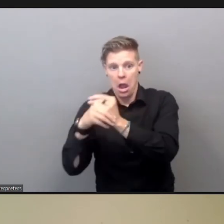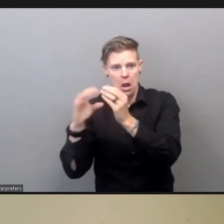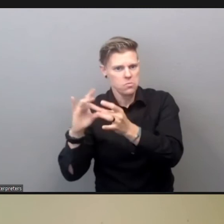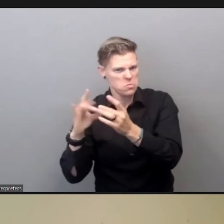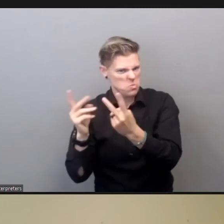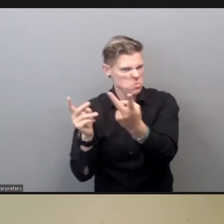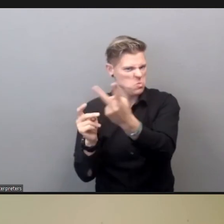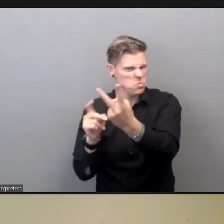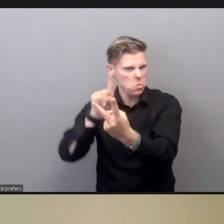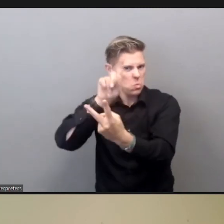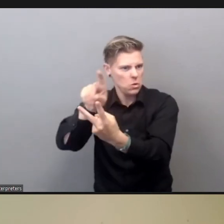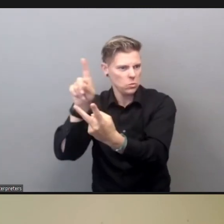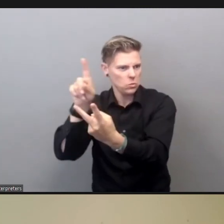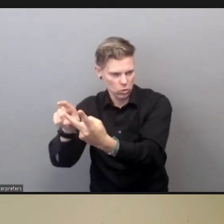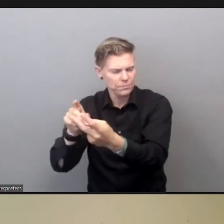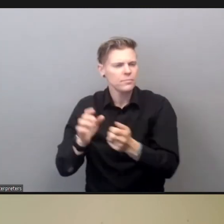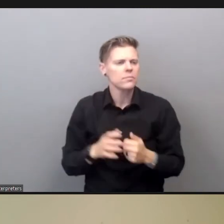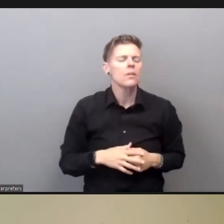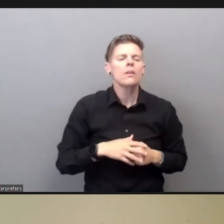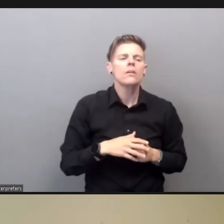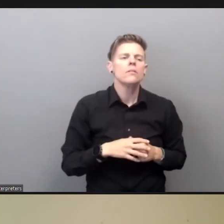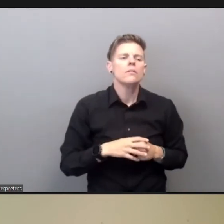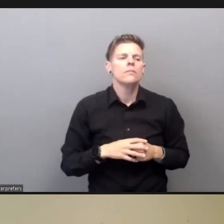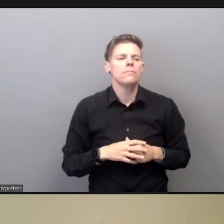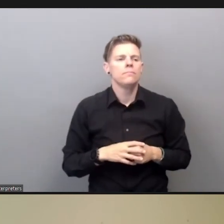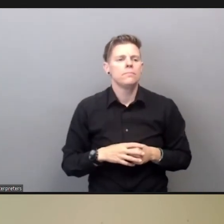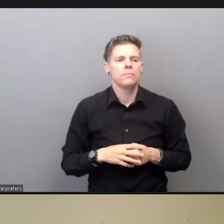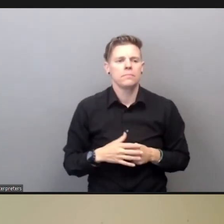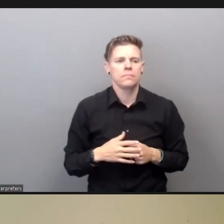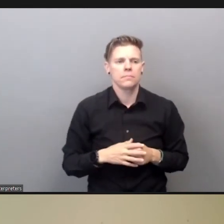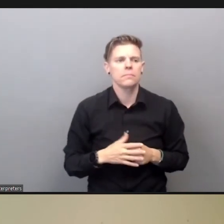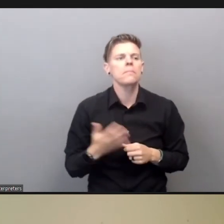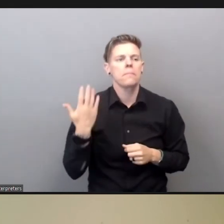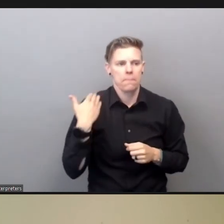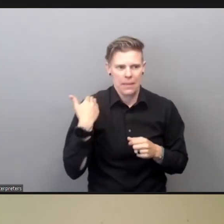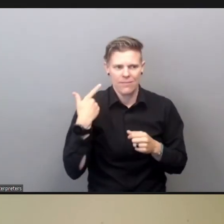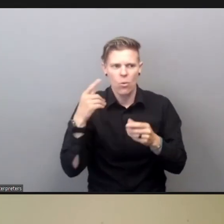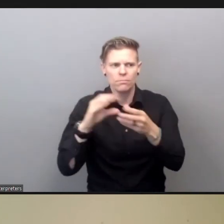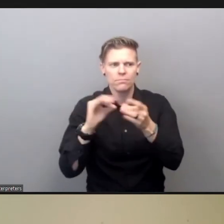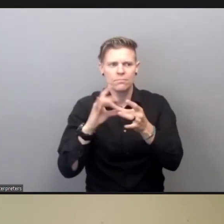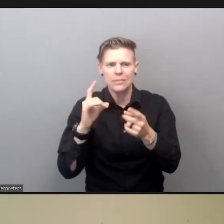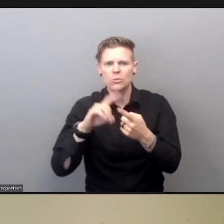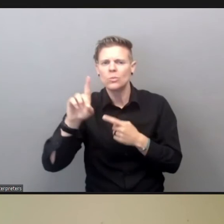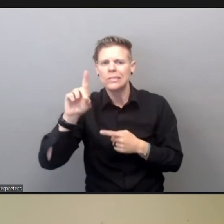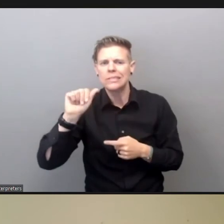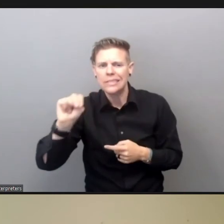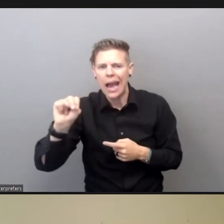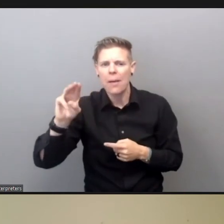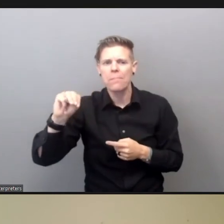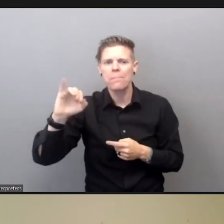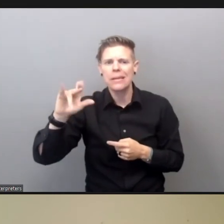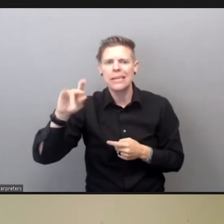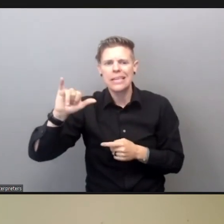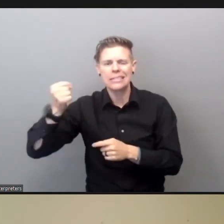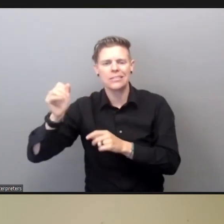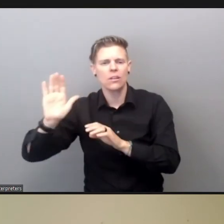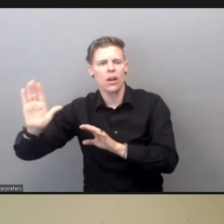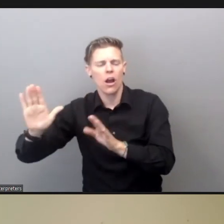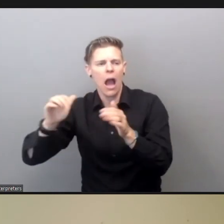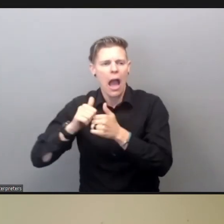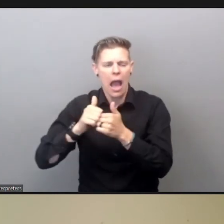Dan McKay and therefore to all of us that we have to be ready for a 1, 2, 3 year plan for managing the